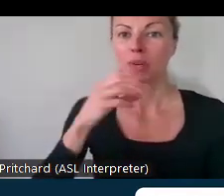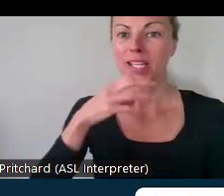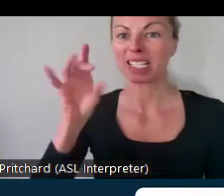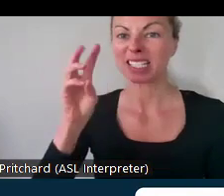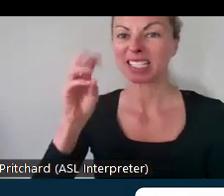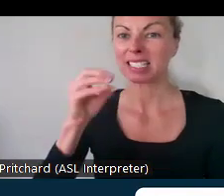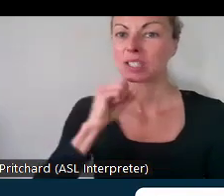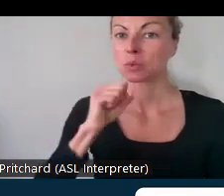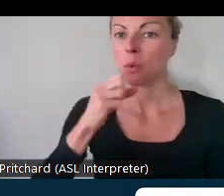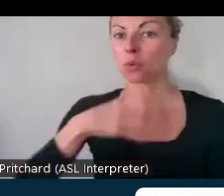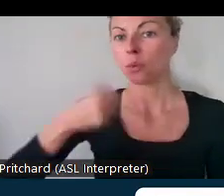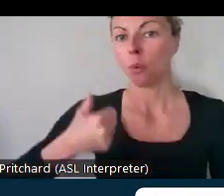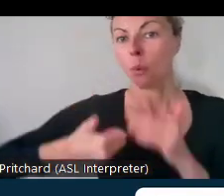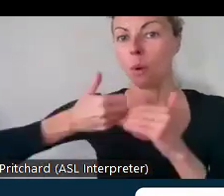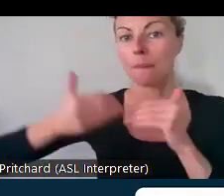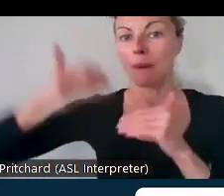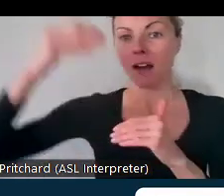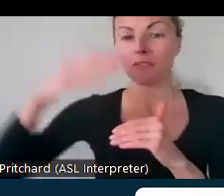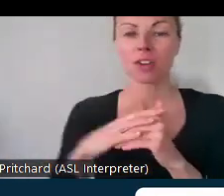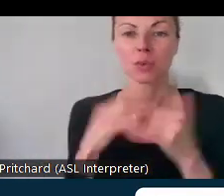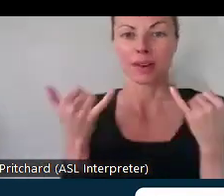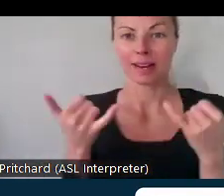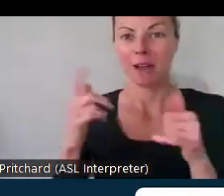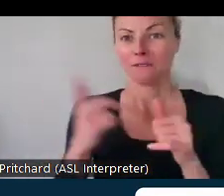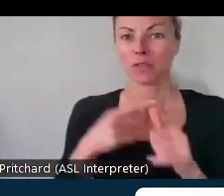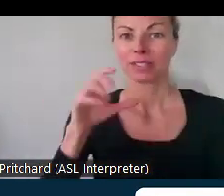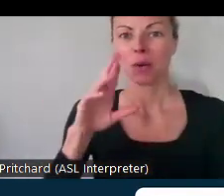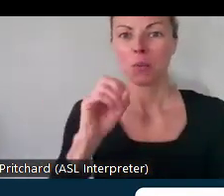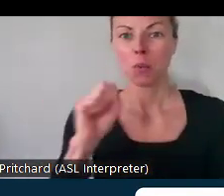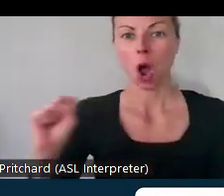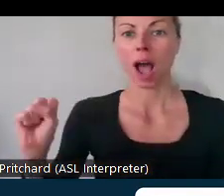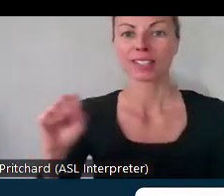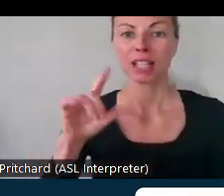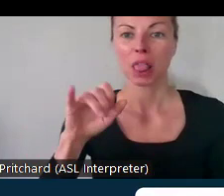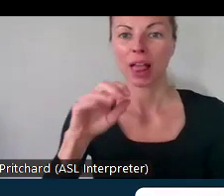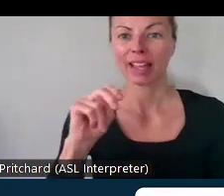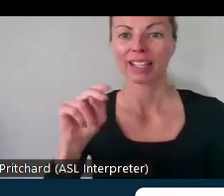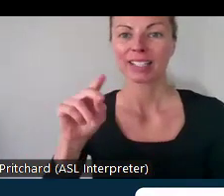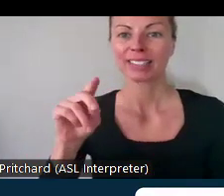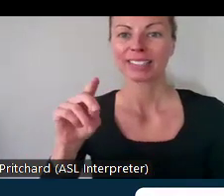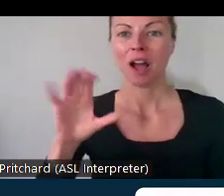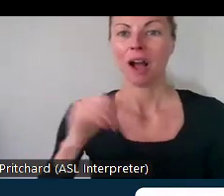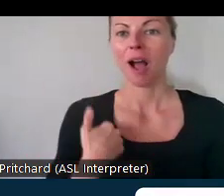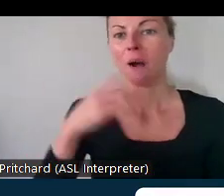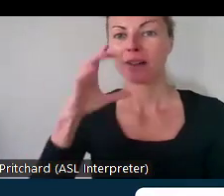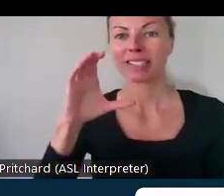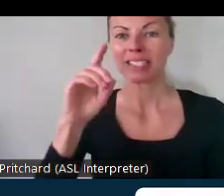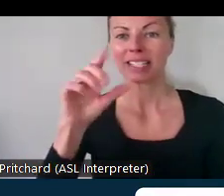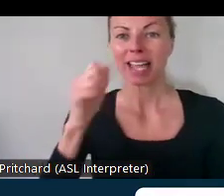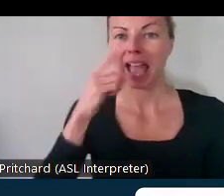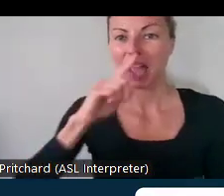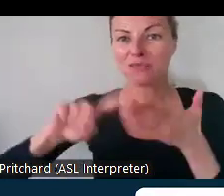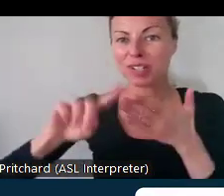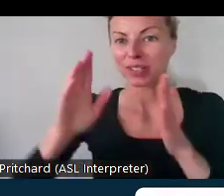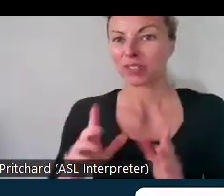we'll hear first from Ross Lalian, CDA's research chief. Ross, I turn it over to you now. Thank